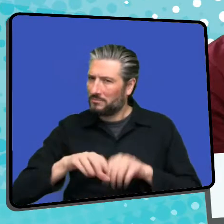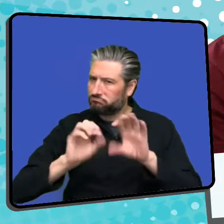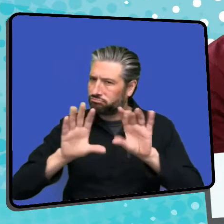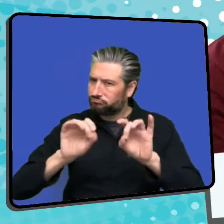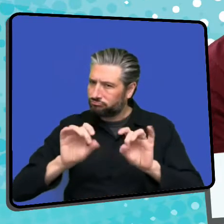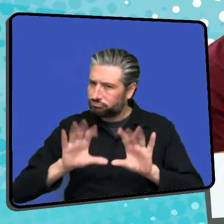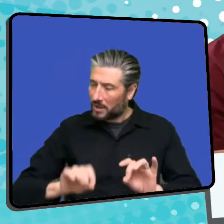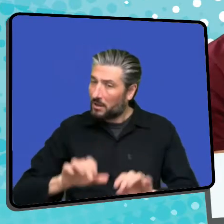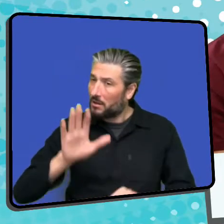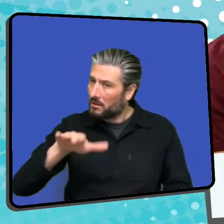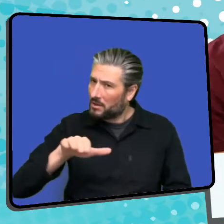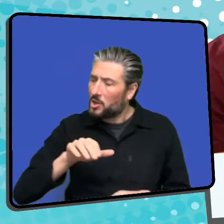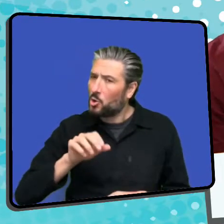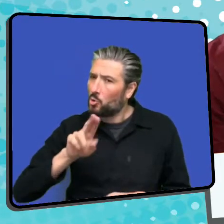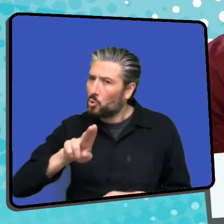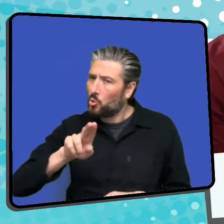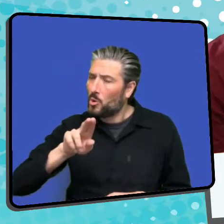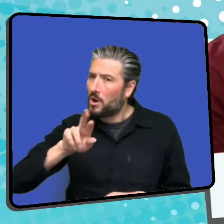read?